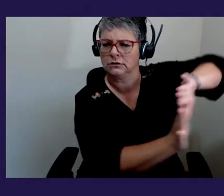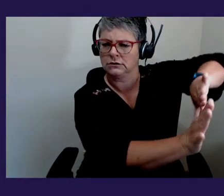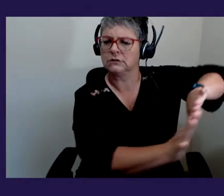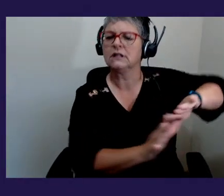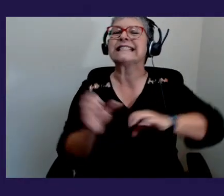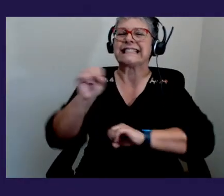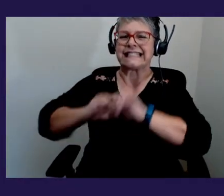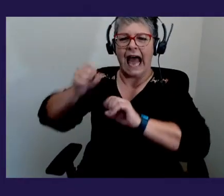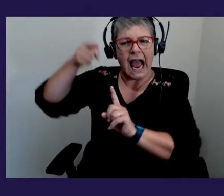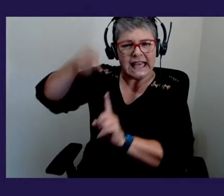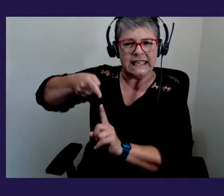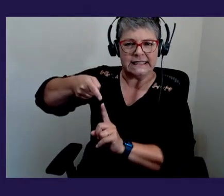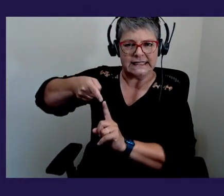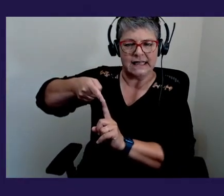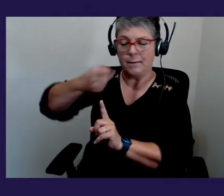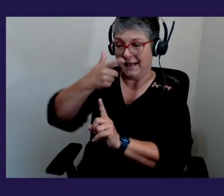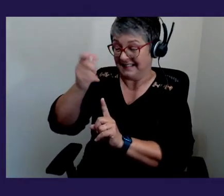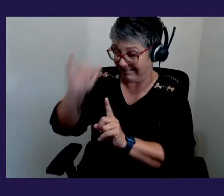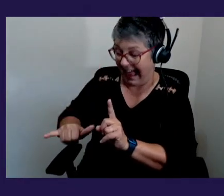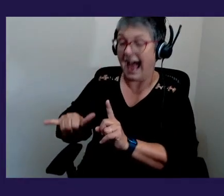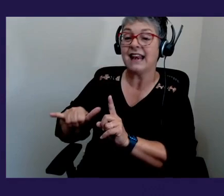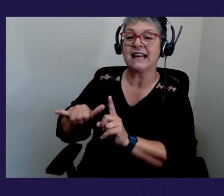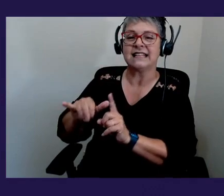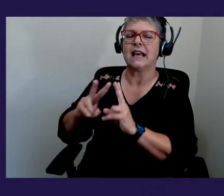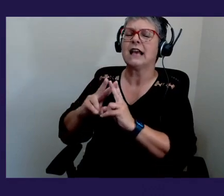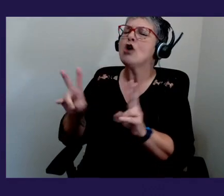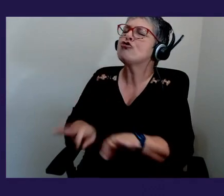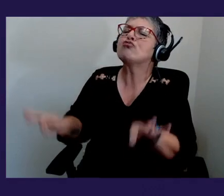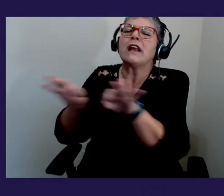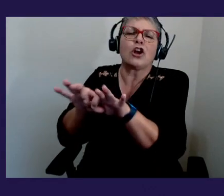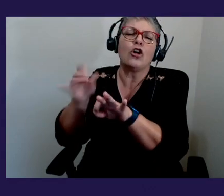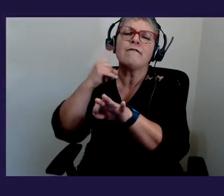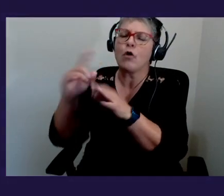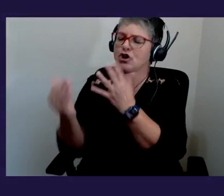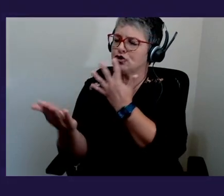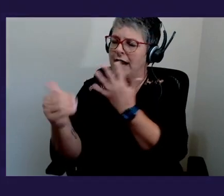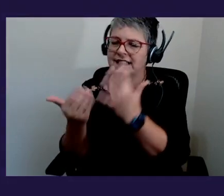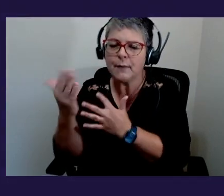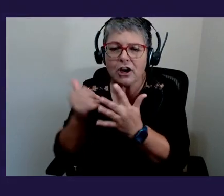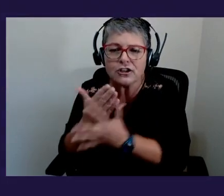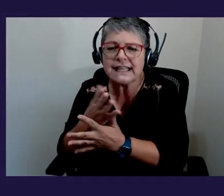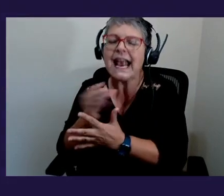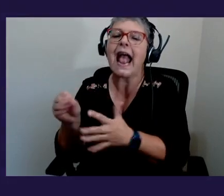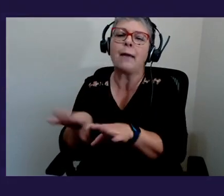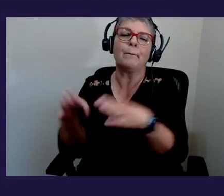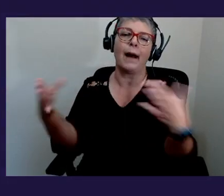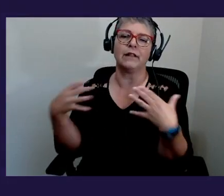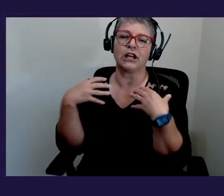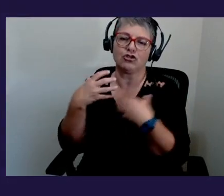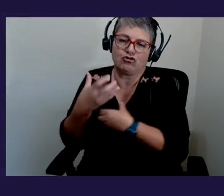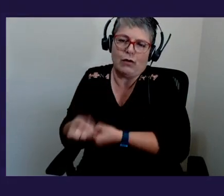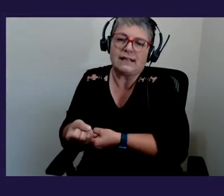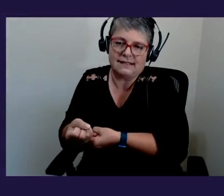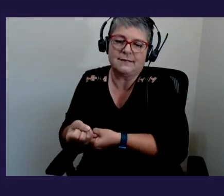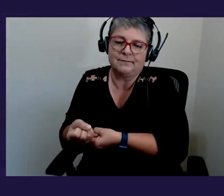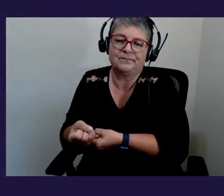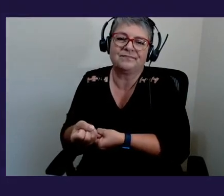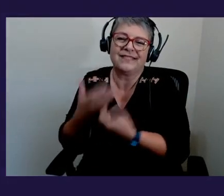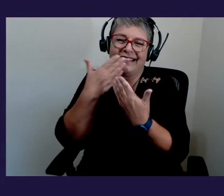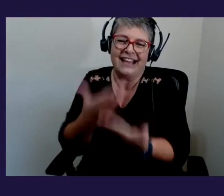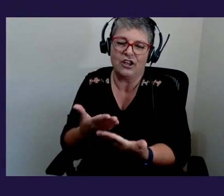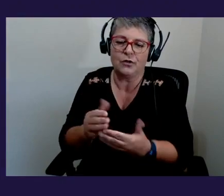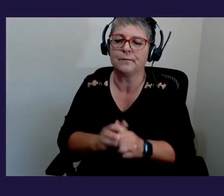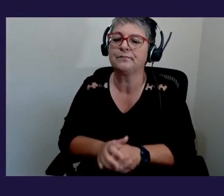and building trust. With that said, I'd like to thank you, and I'd like to turn it over to Tara Kirk.